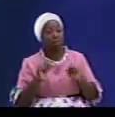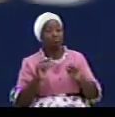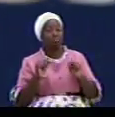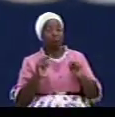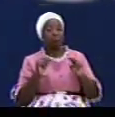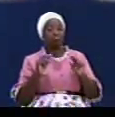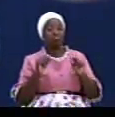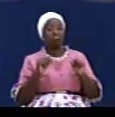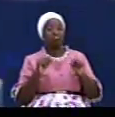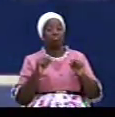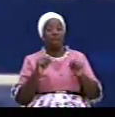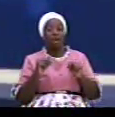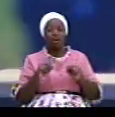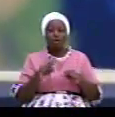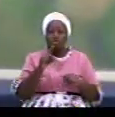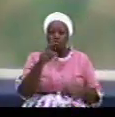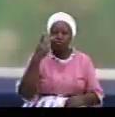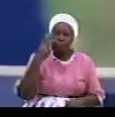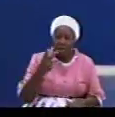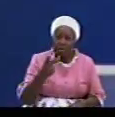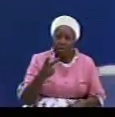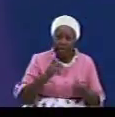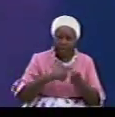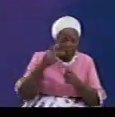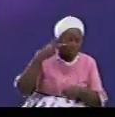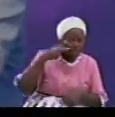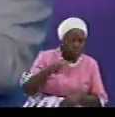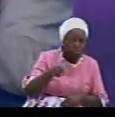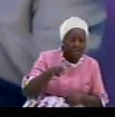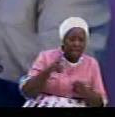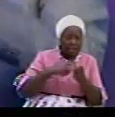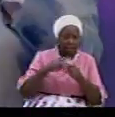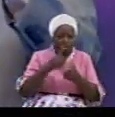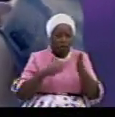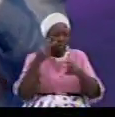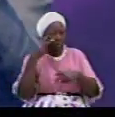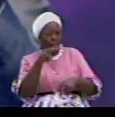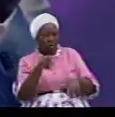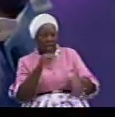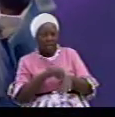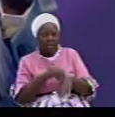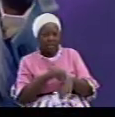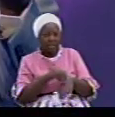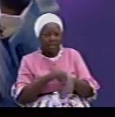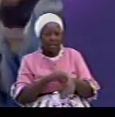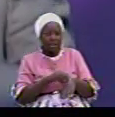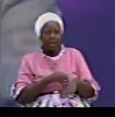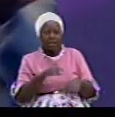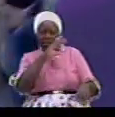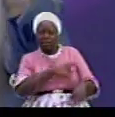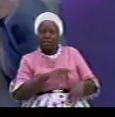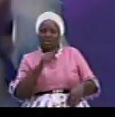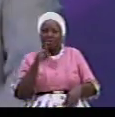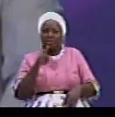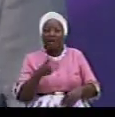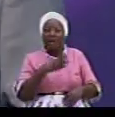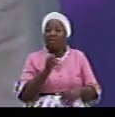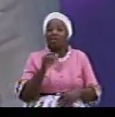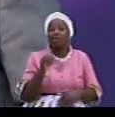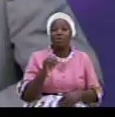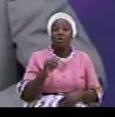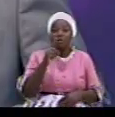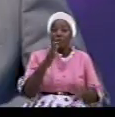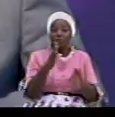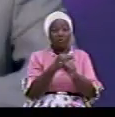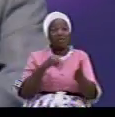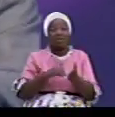saw. You looked. And what you looked at interested you. And so you took